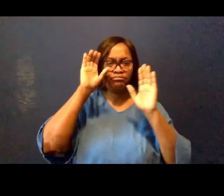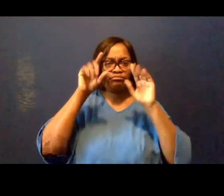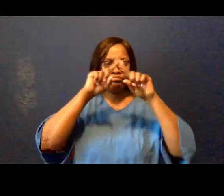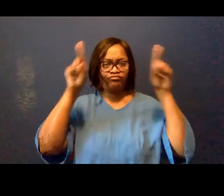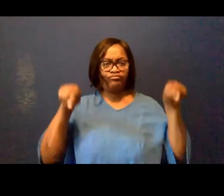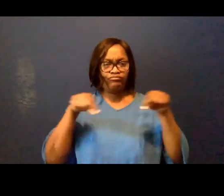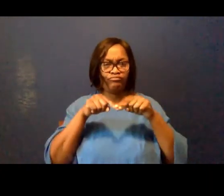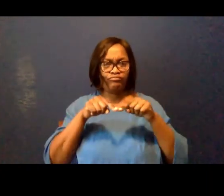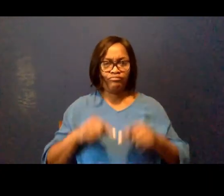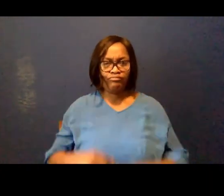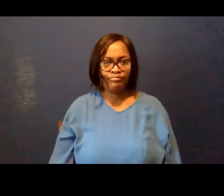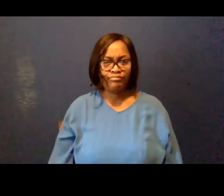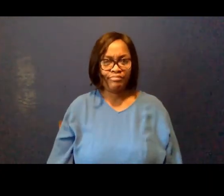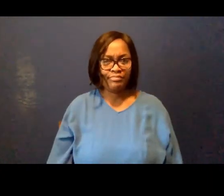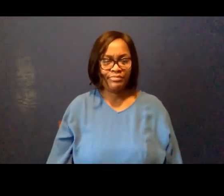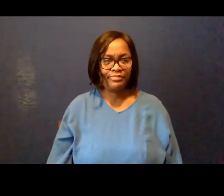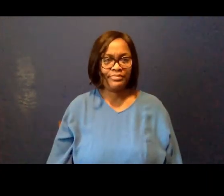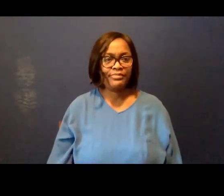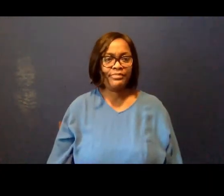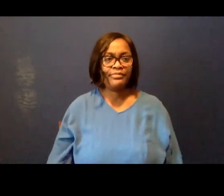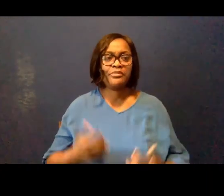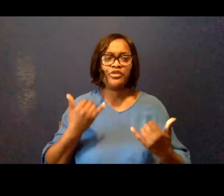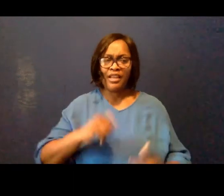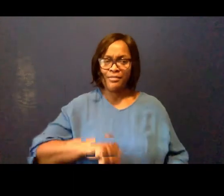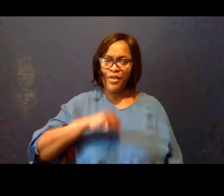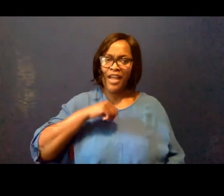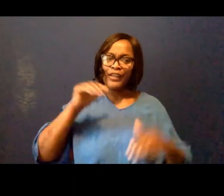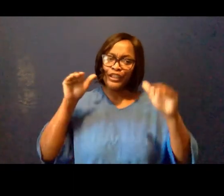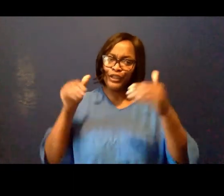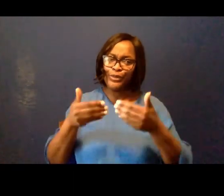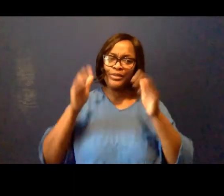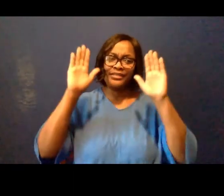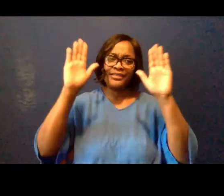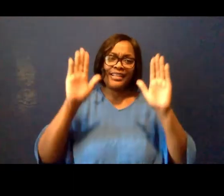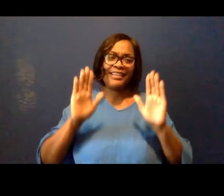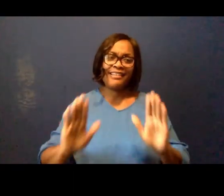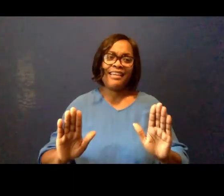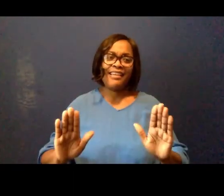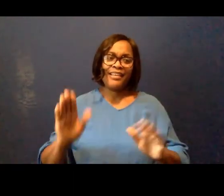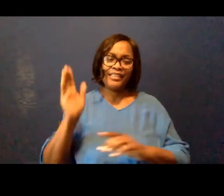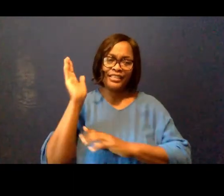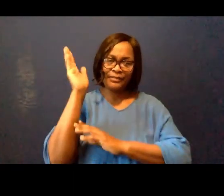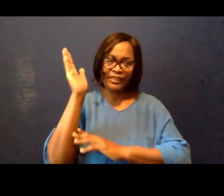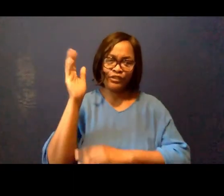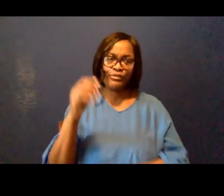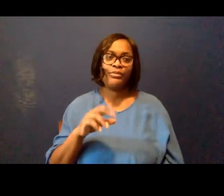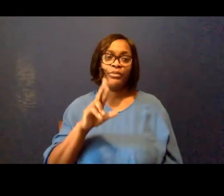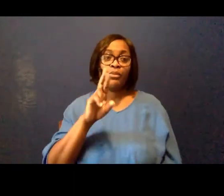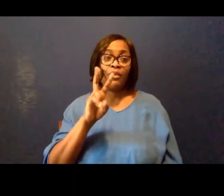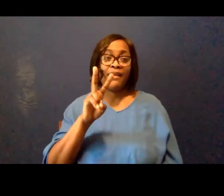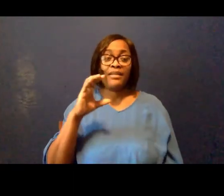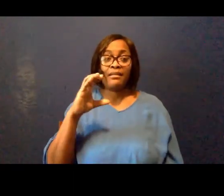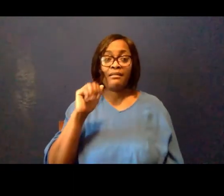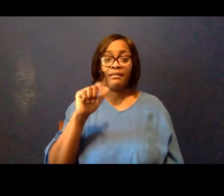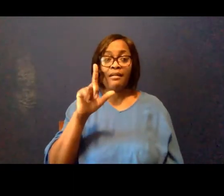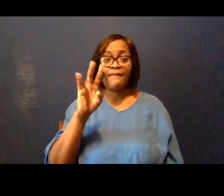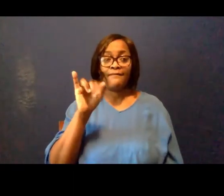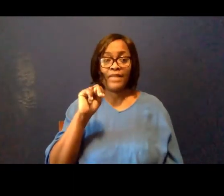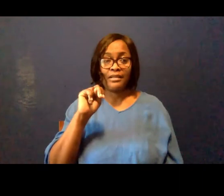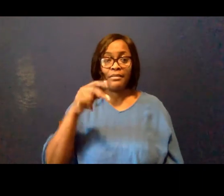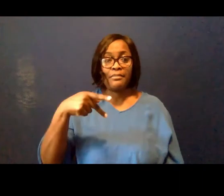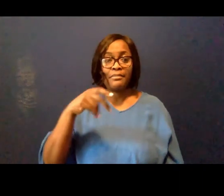workstation I have put together for work in my living room. To the right of me is my window. I have a plant by the window. I have a fan in the window right